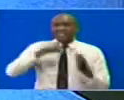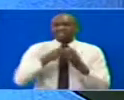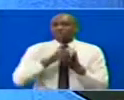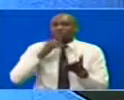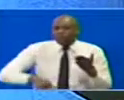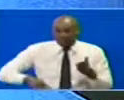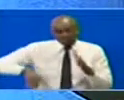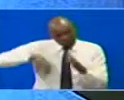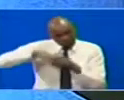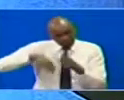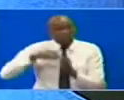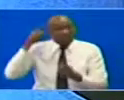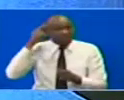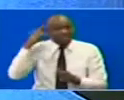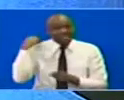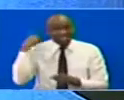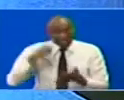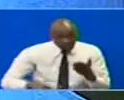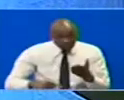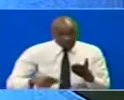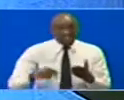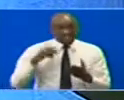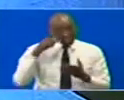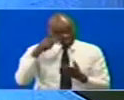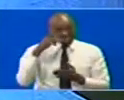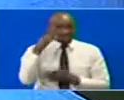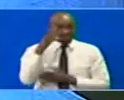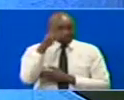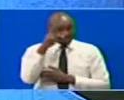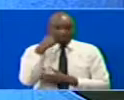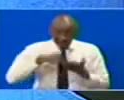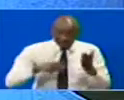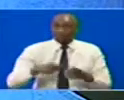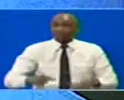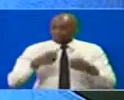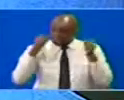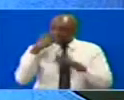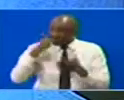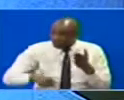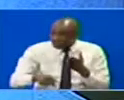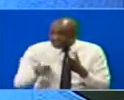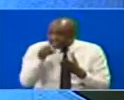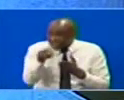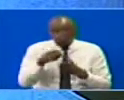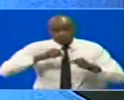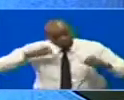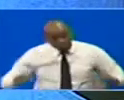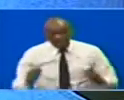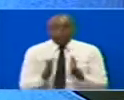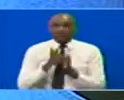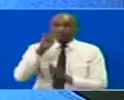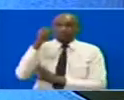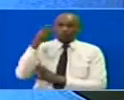matters with football. And remember, yesterday, the Football Kenya Federation president, and that is Nick Mwendo, said that the Sofapaka and also Muhoroni